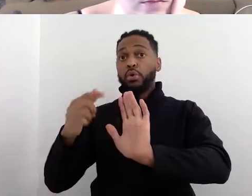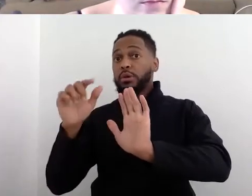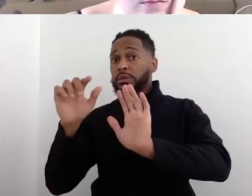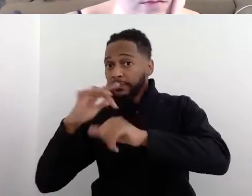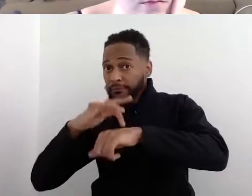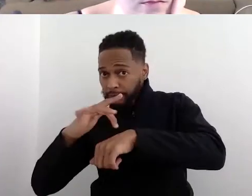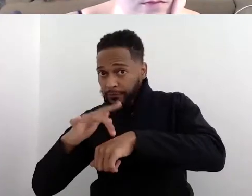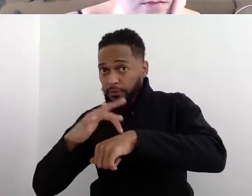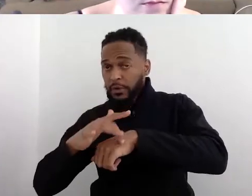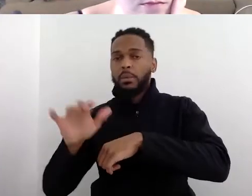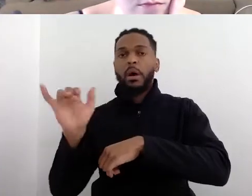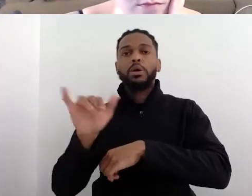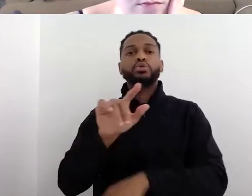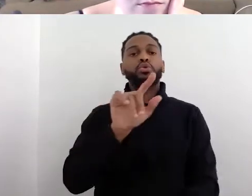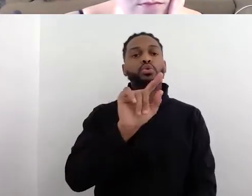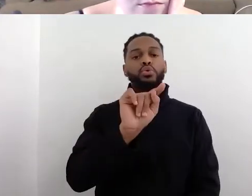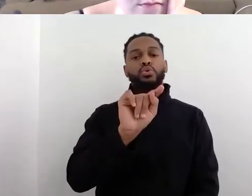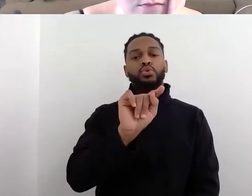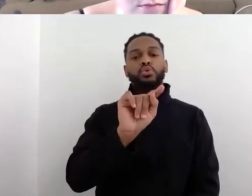social media that was tried, but